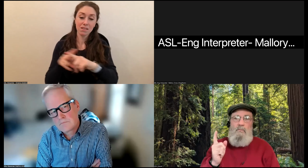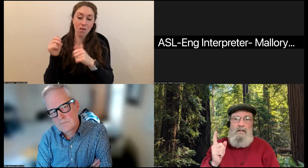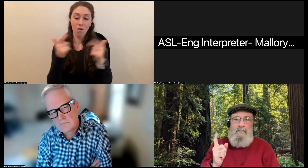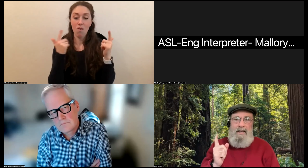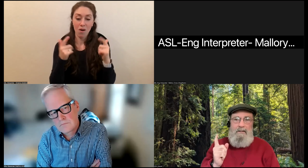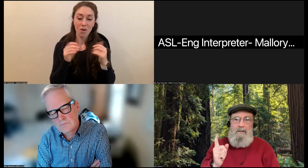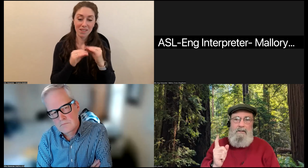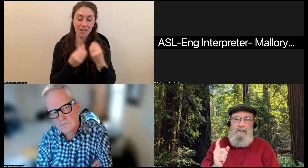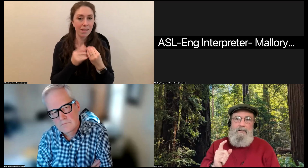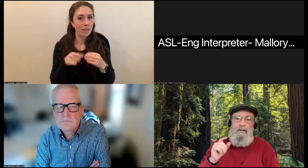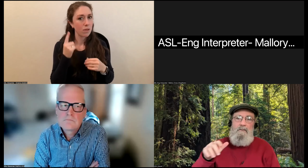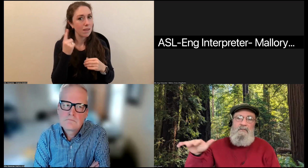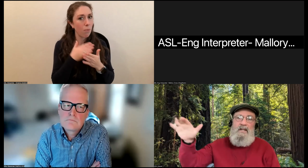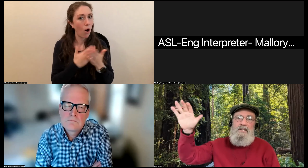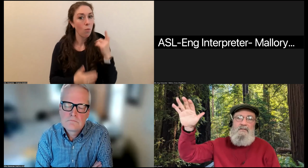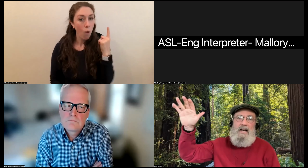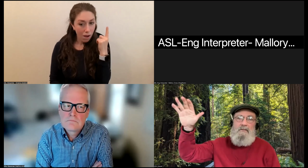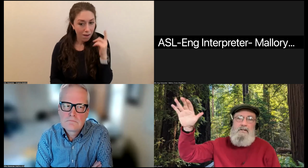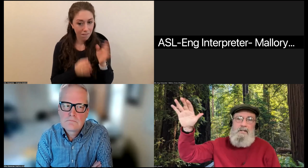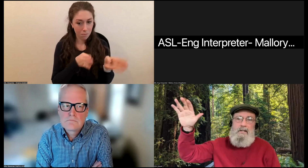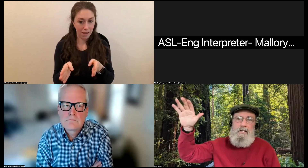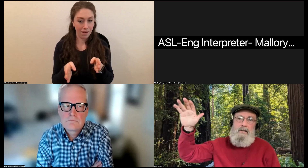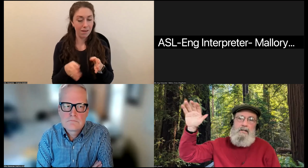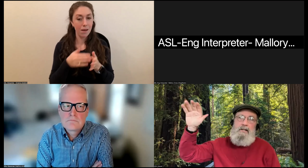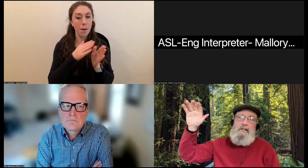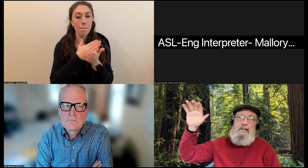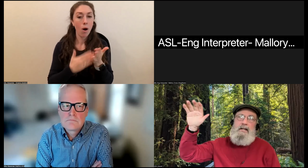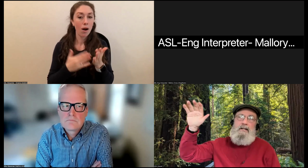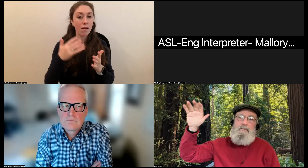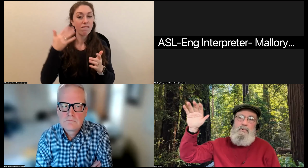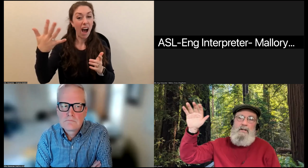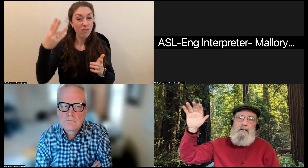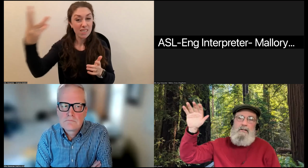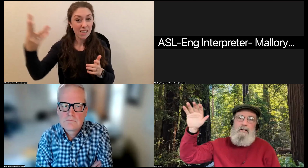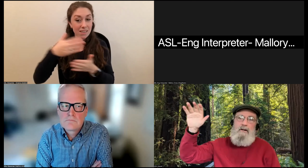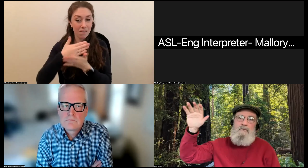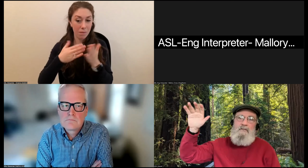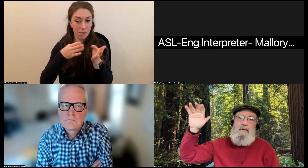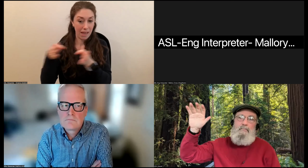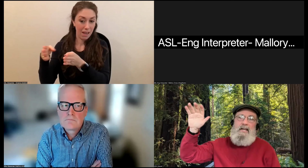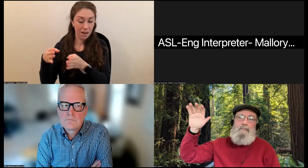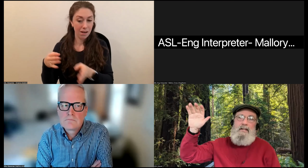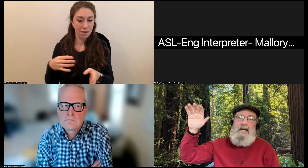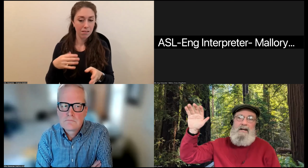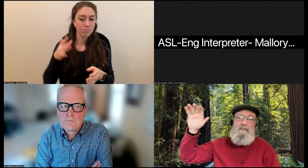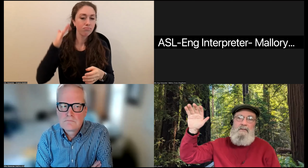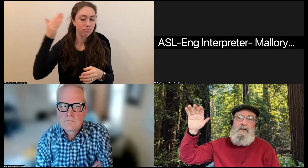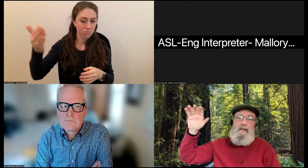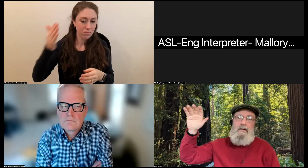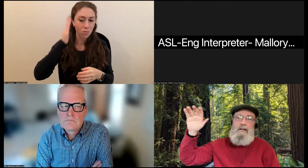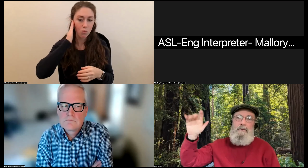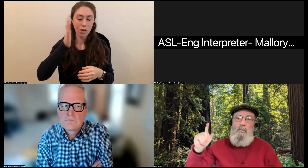phase one of the plan. You know, phase five or six is getting to the point of being able to